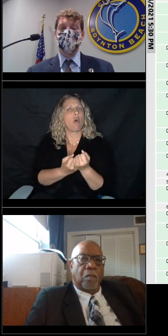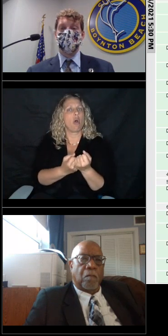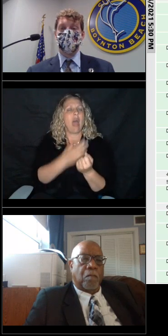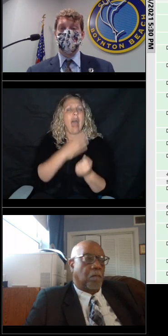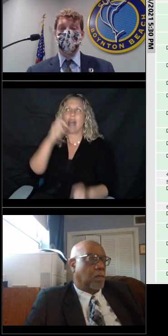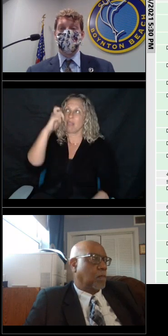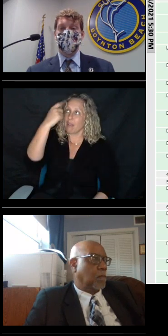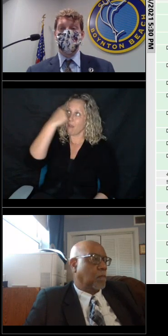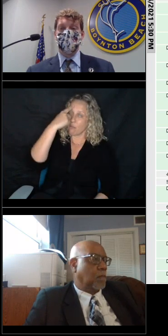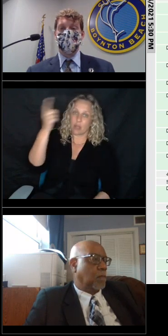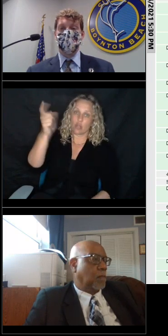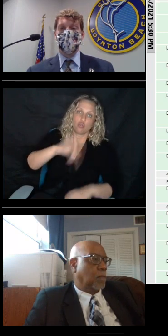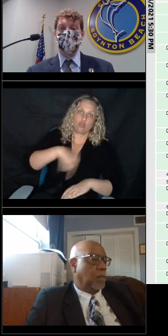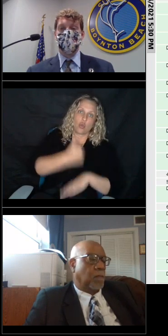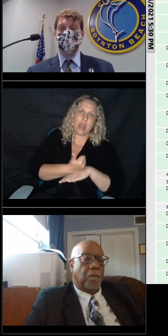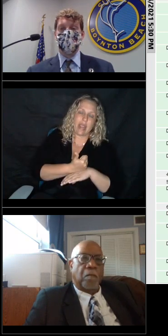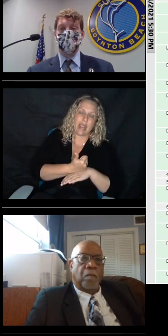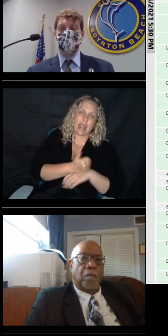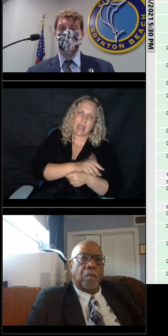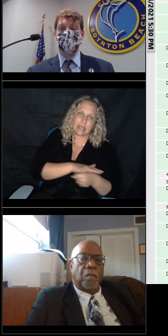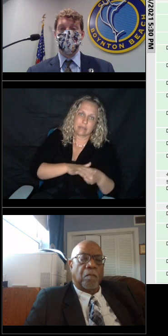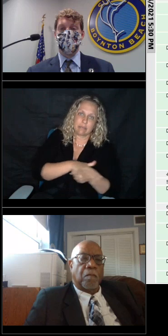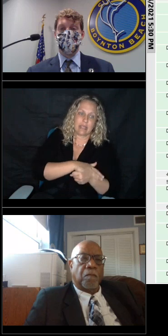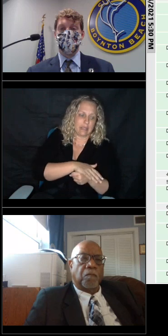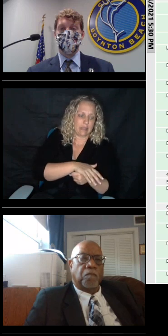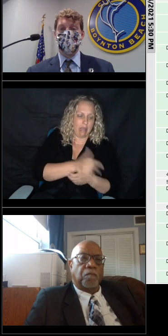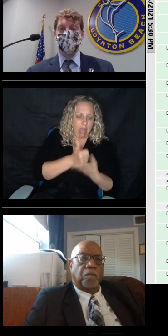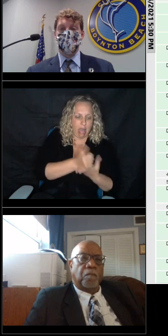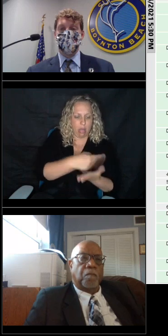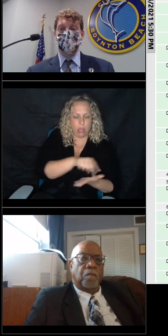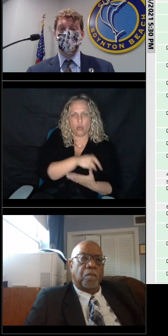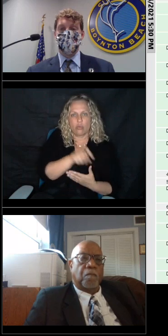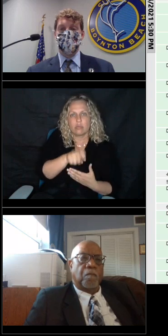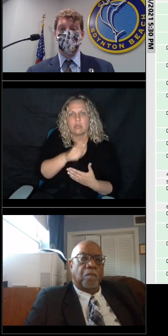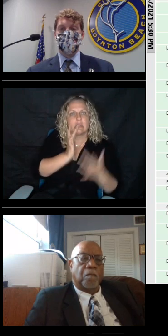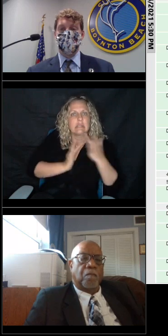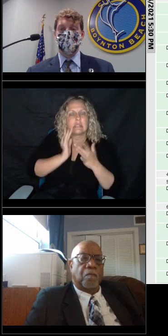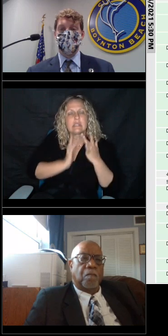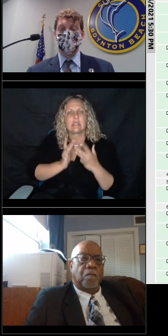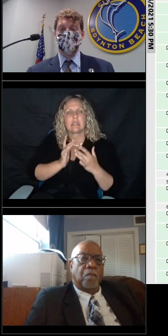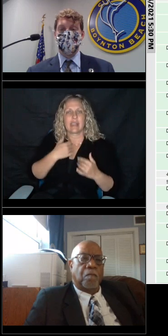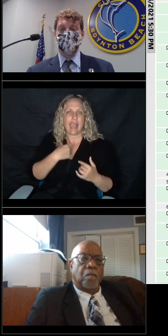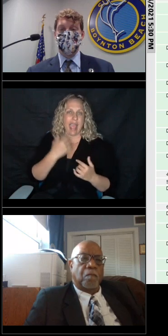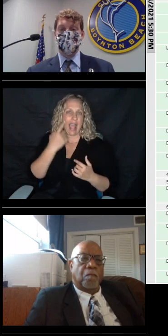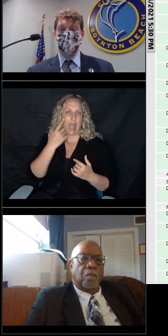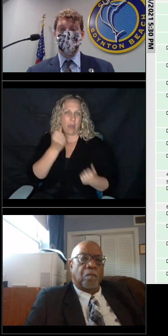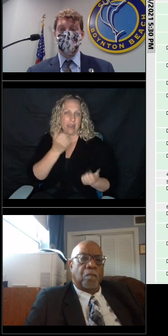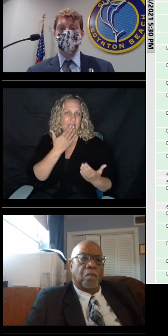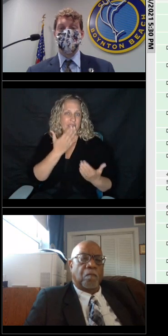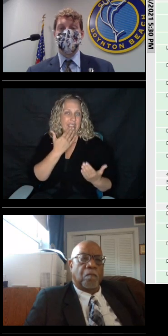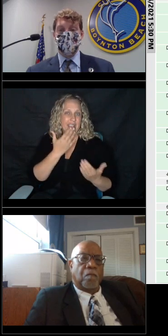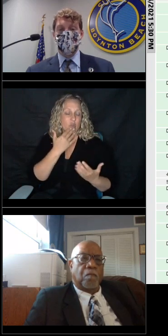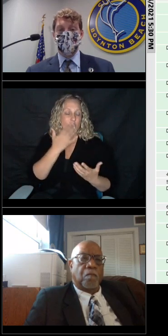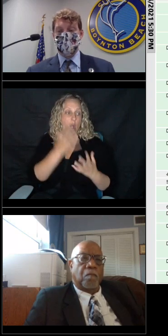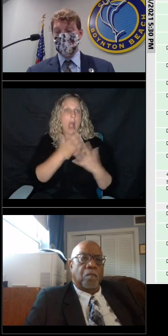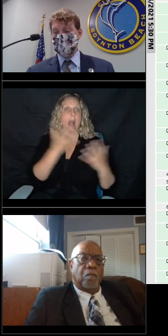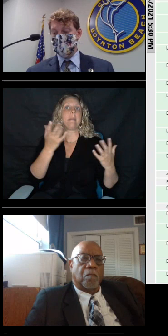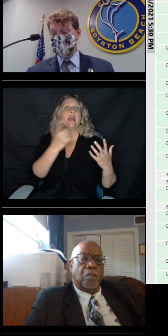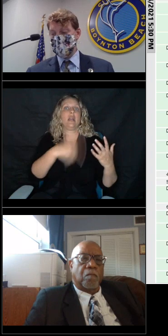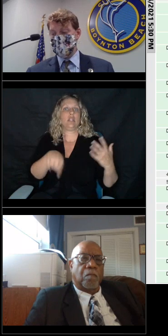create a space where we can help those in need. And I thank you in advance because I know how much